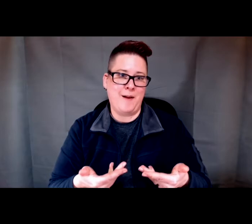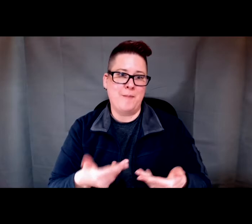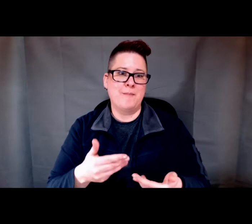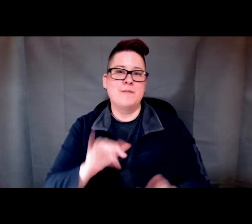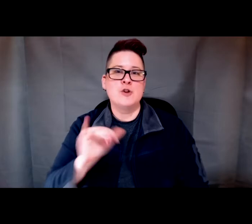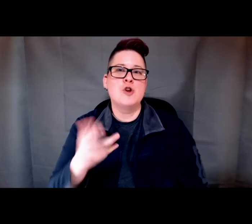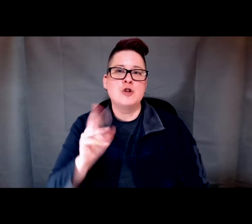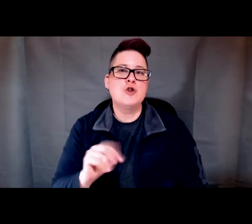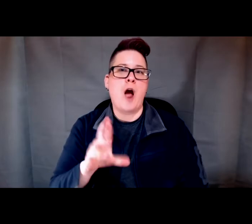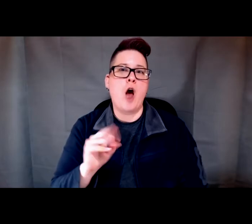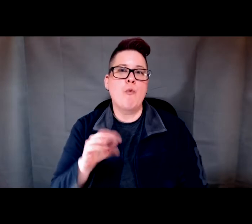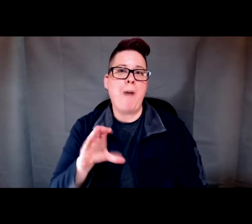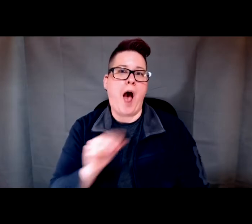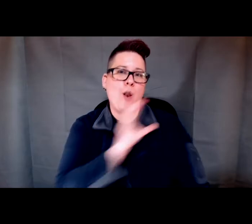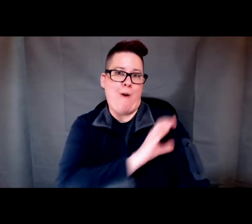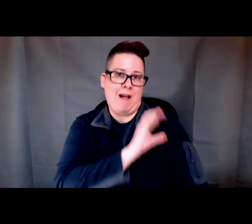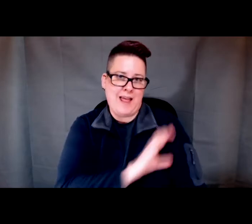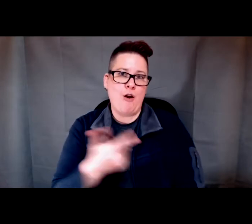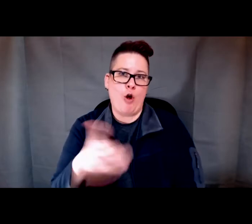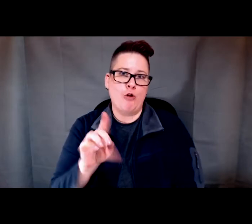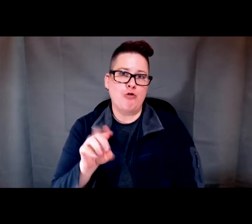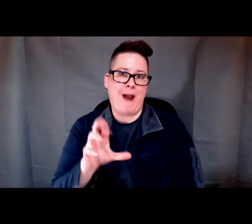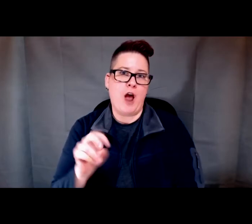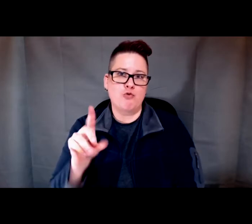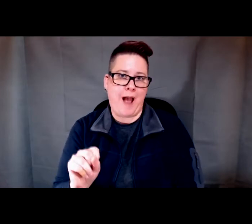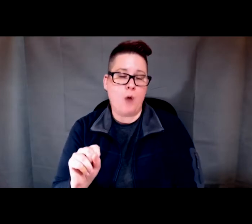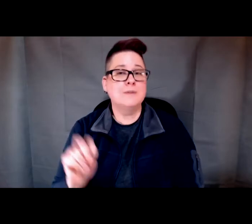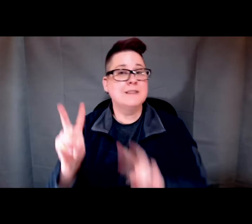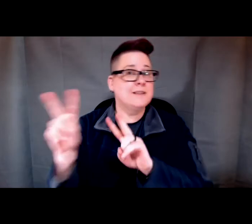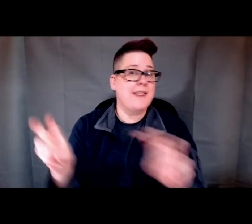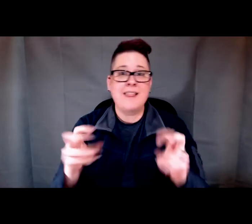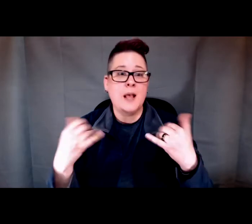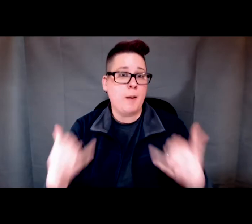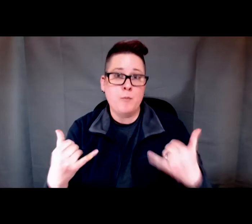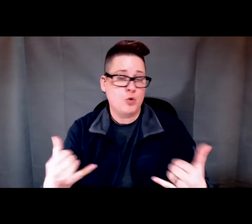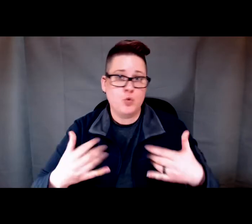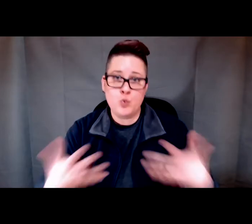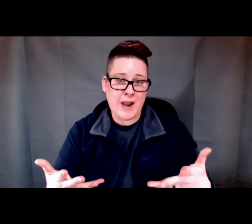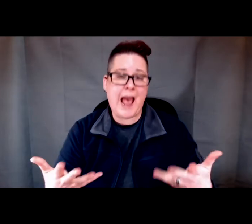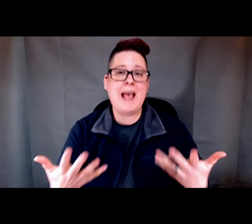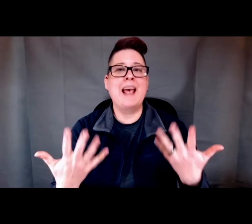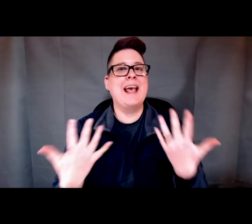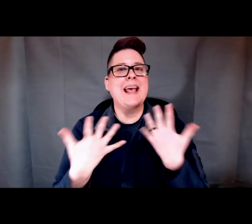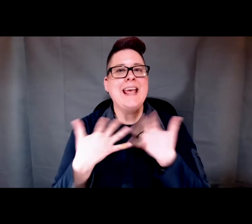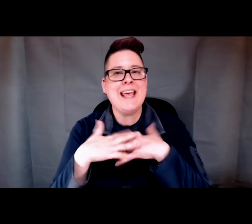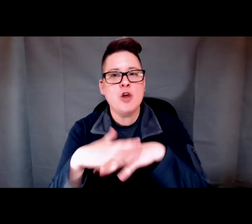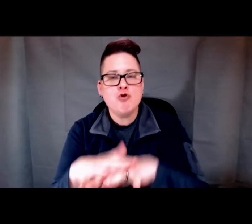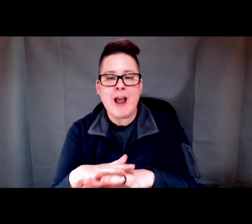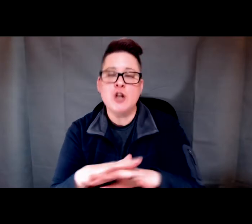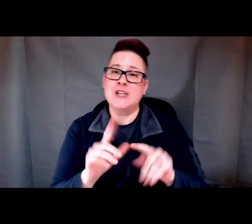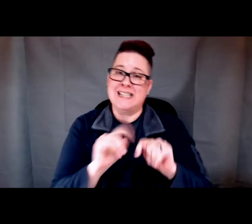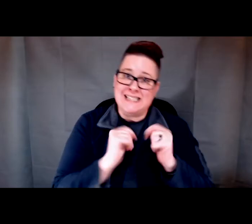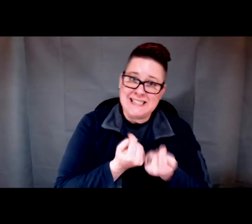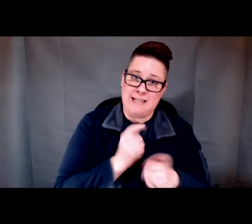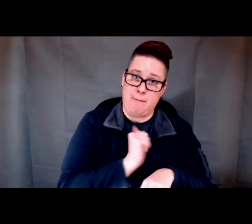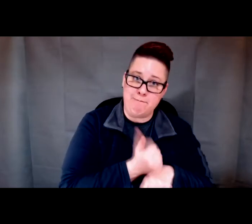John Romano Clinical Grand Rounds. The theme of the Grand Rounds today is integration of team-based